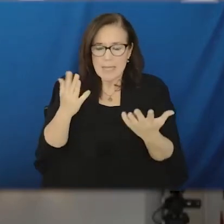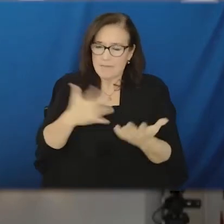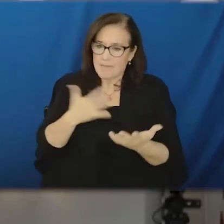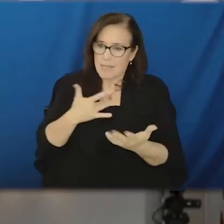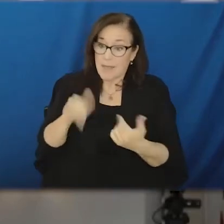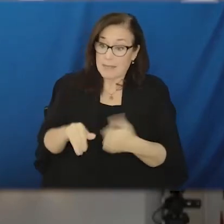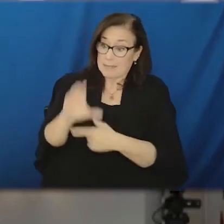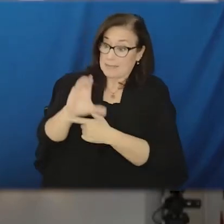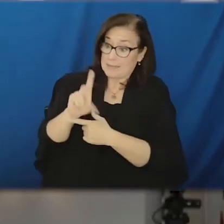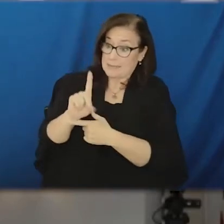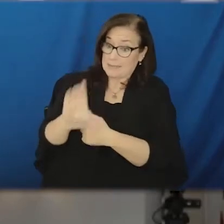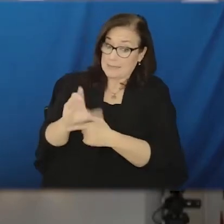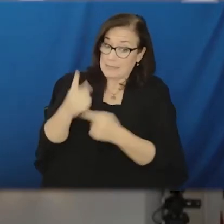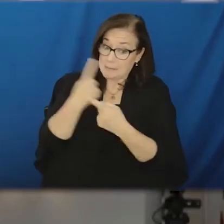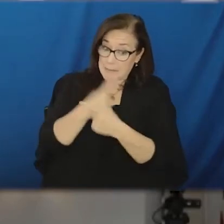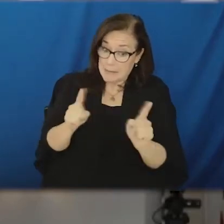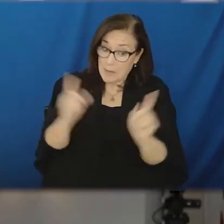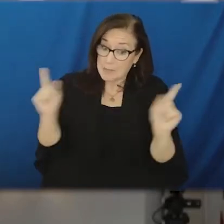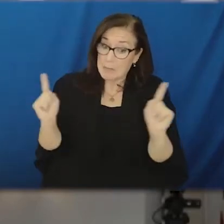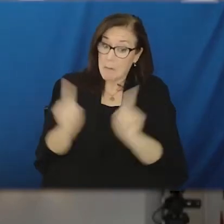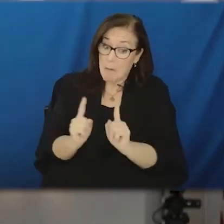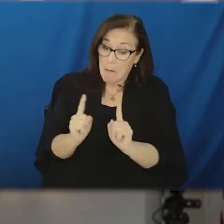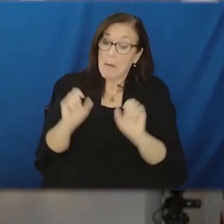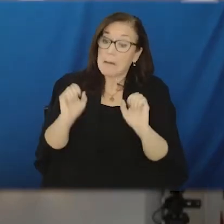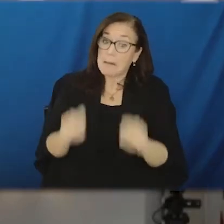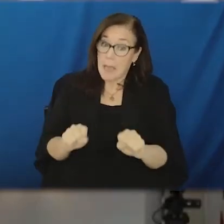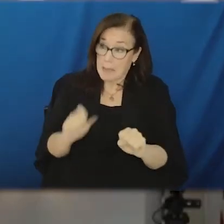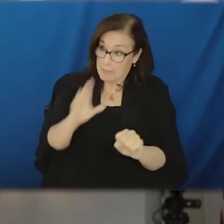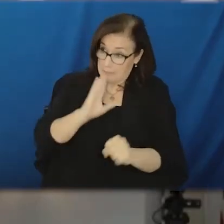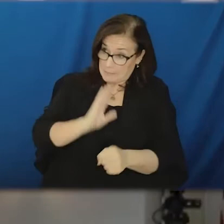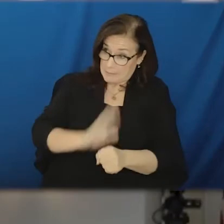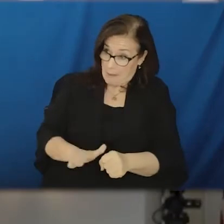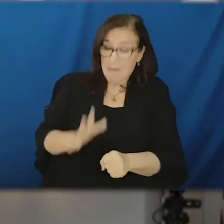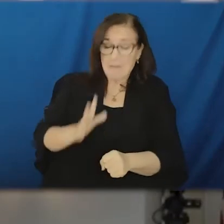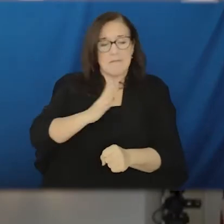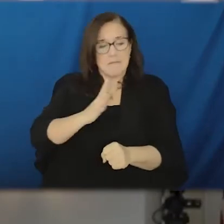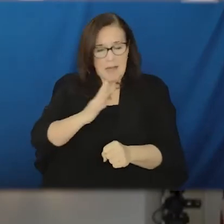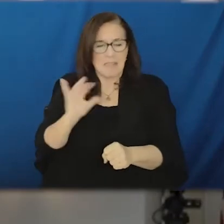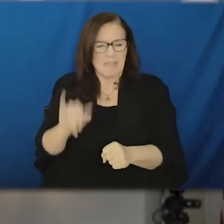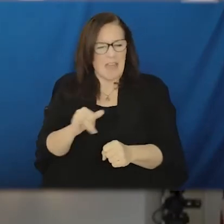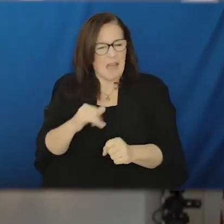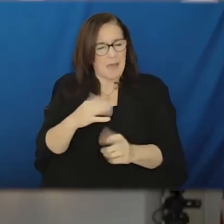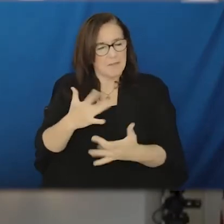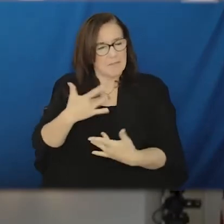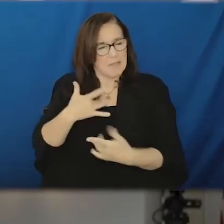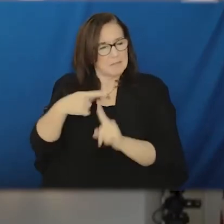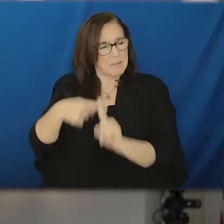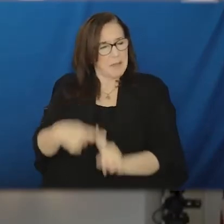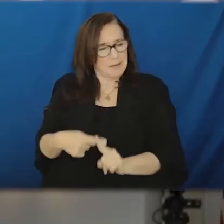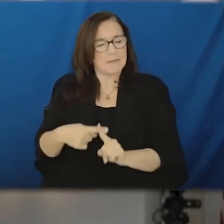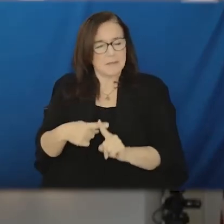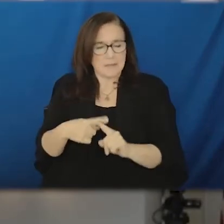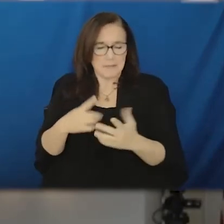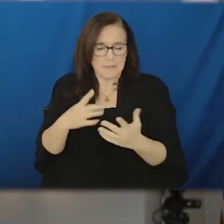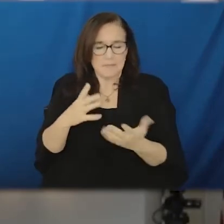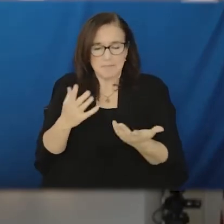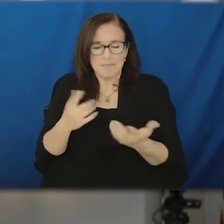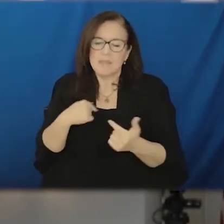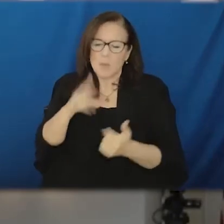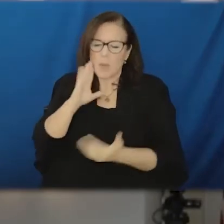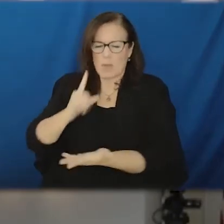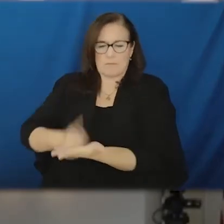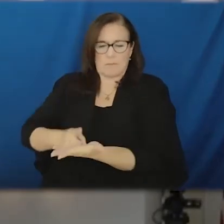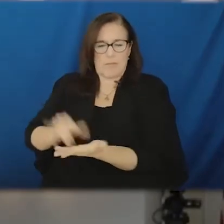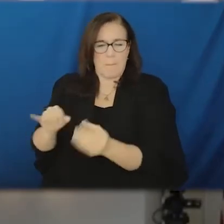be sufficient for safety of all children is really encouraging. And I look forward to diving into that more in the agenda, but